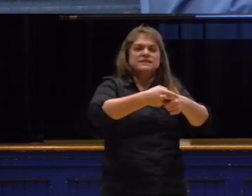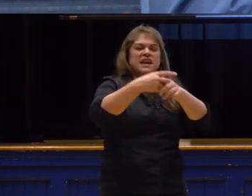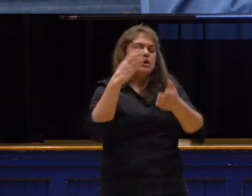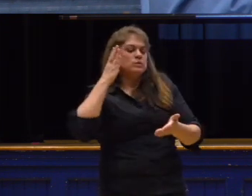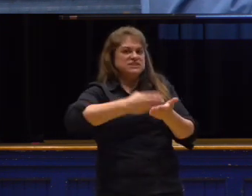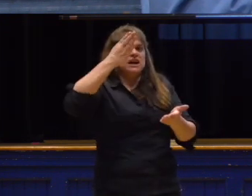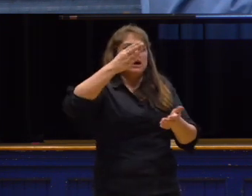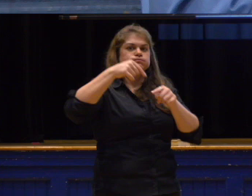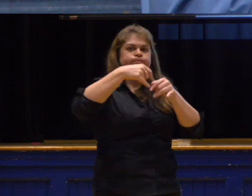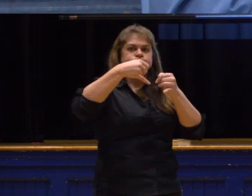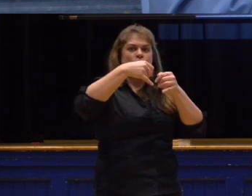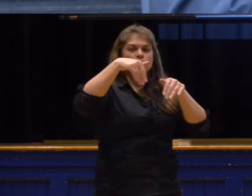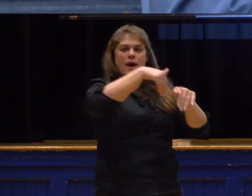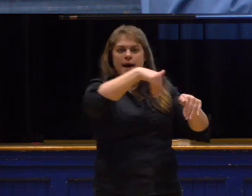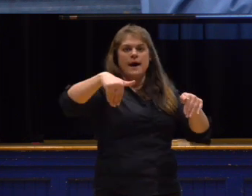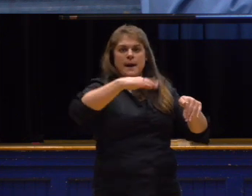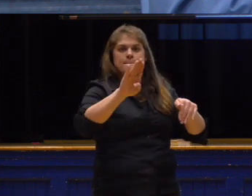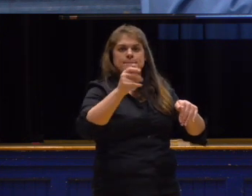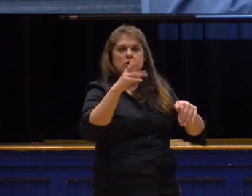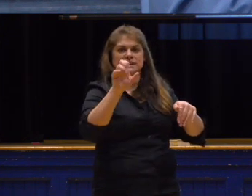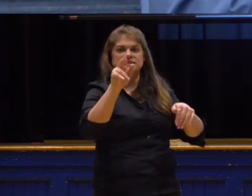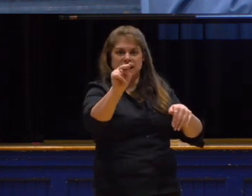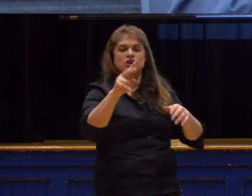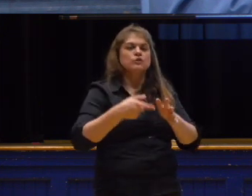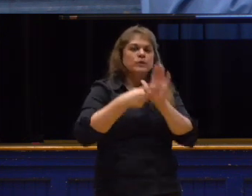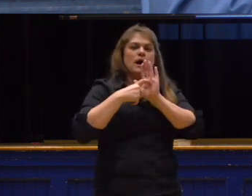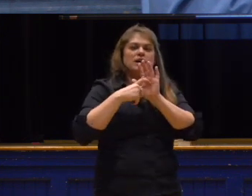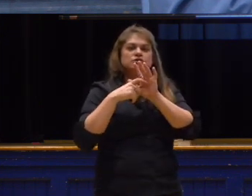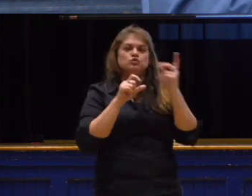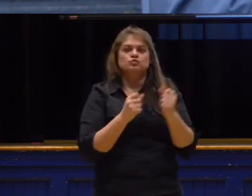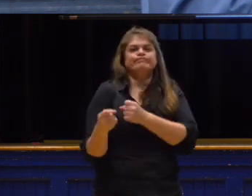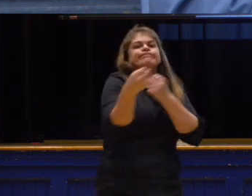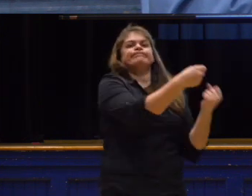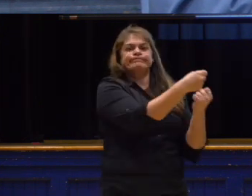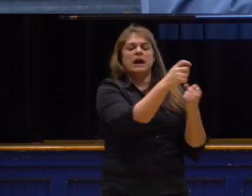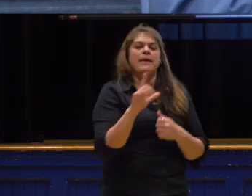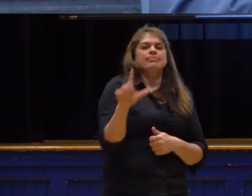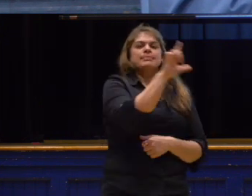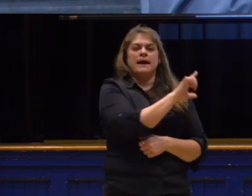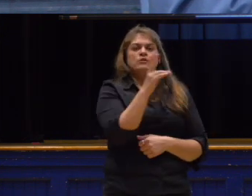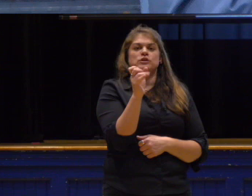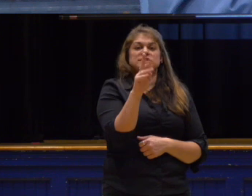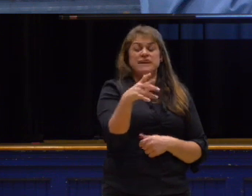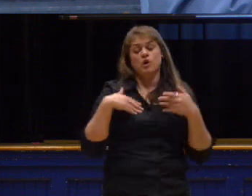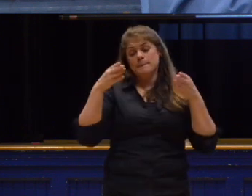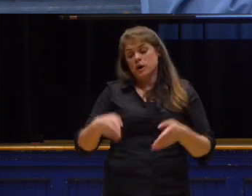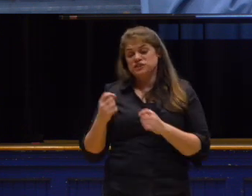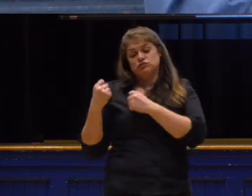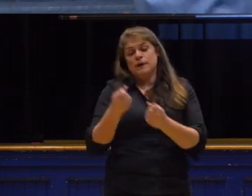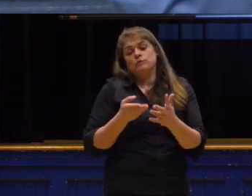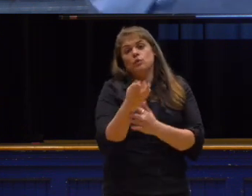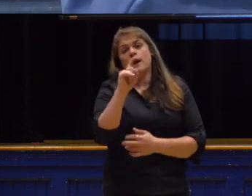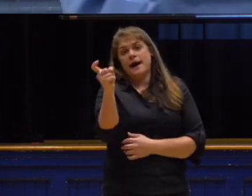going to stop you right at Burlington. And if you were there, you would then have to take a left onto Burlington. And for somebody who